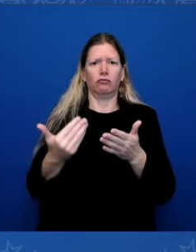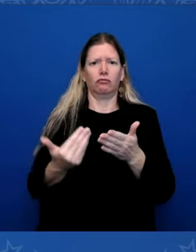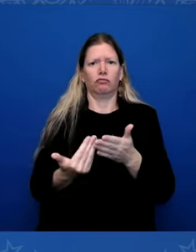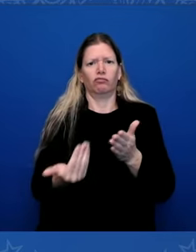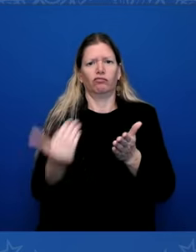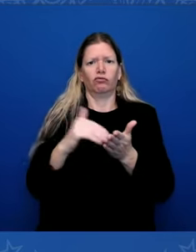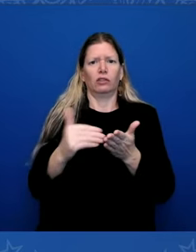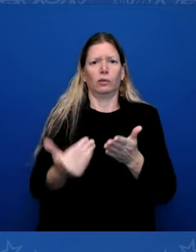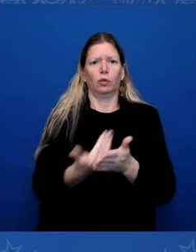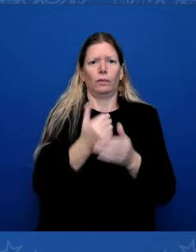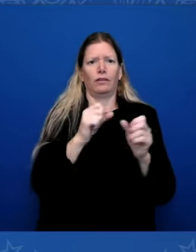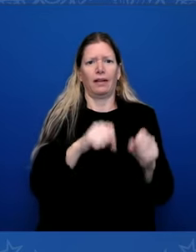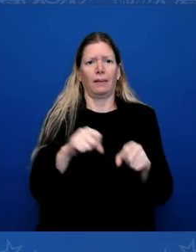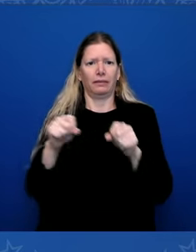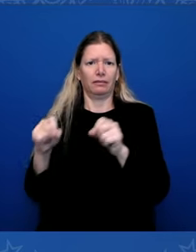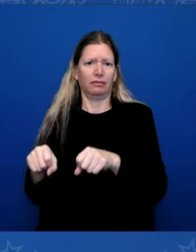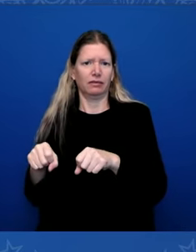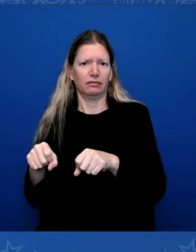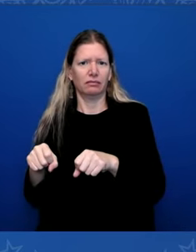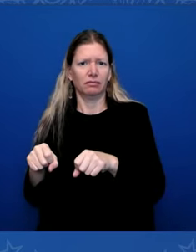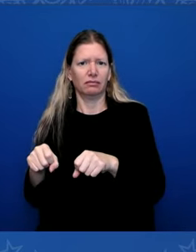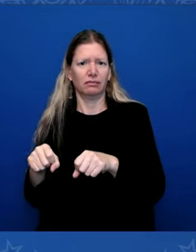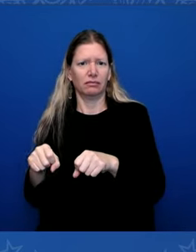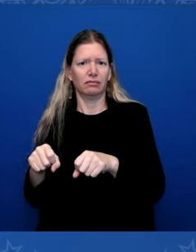to global warming, by the year